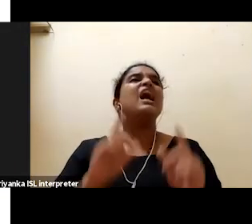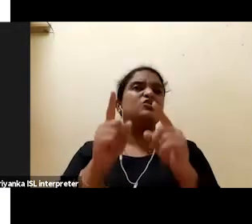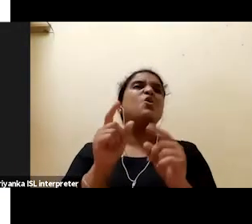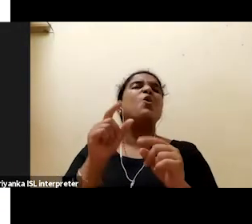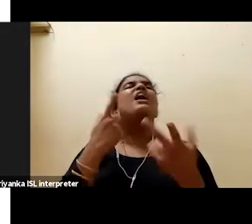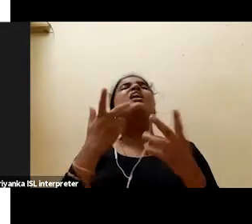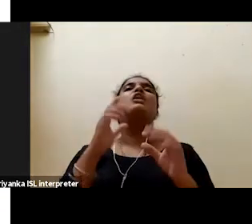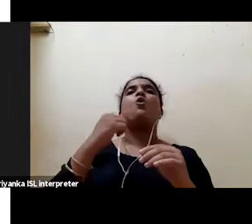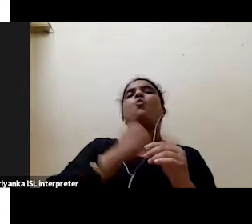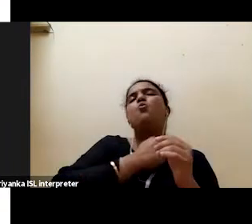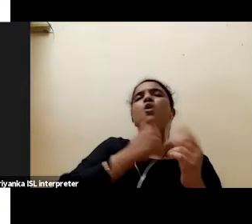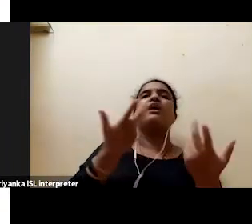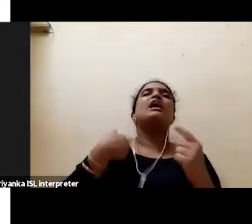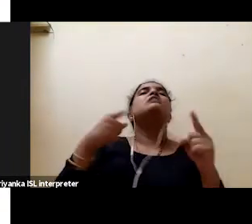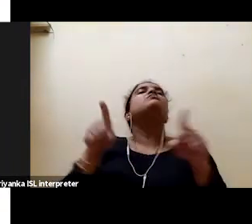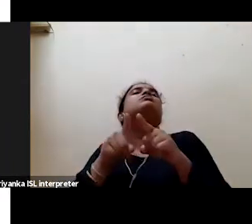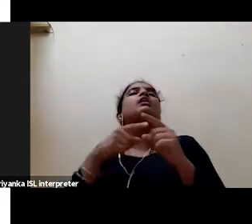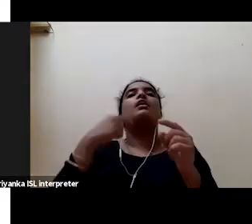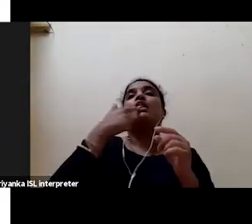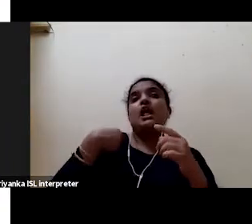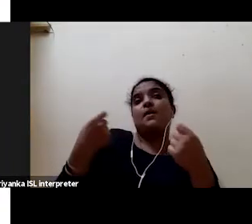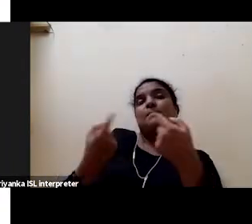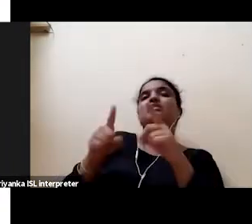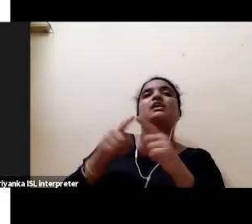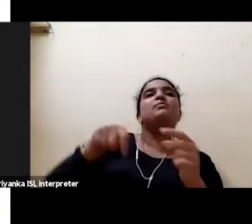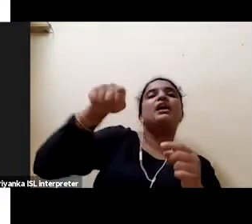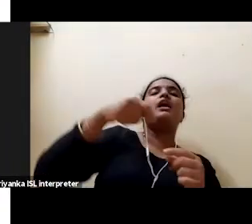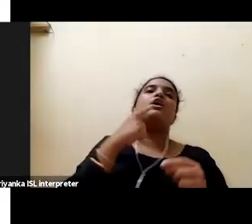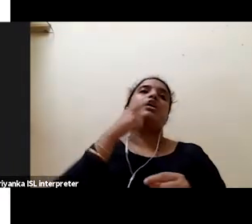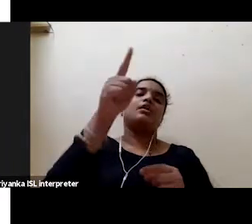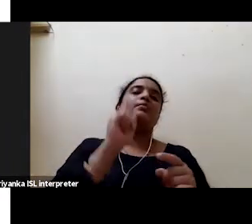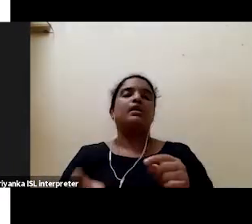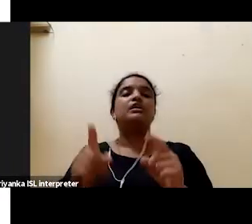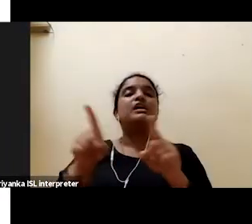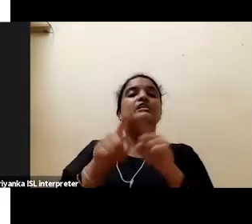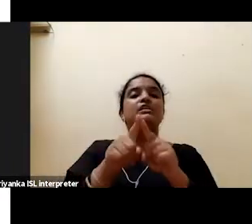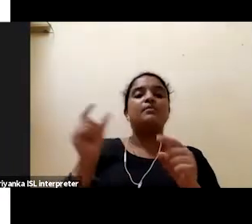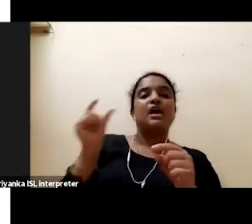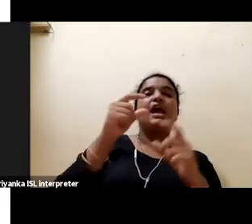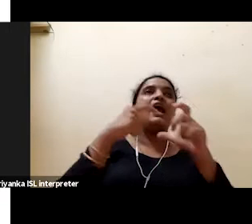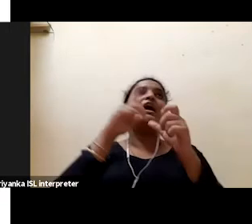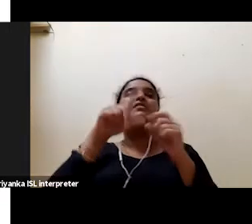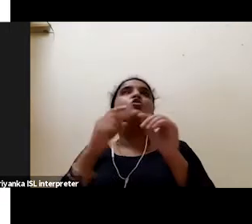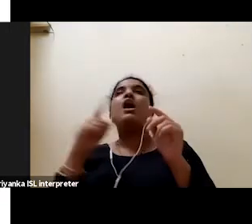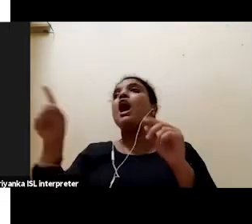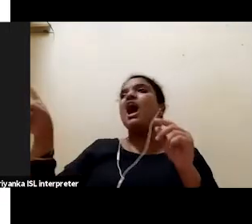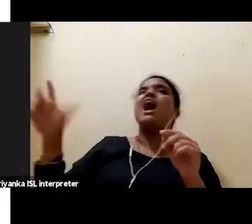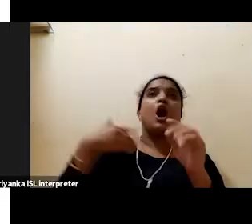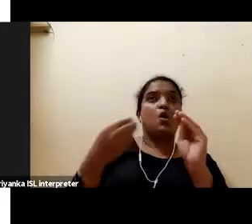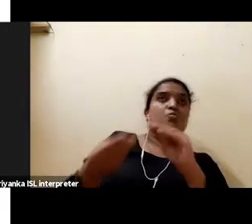just say you're making your version of it. So that's totally fine. And this whole appropriation of another community's